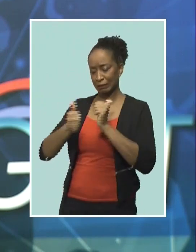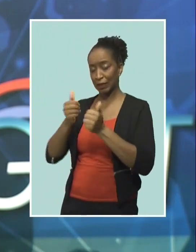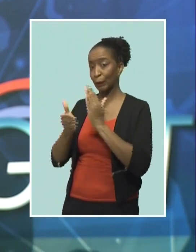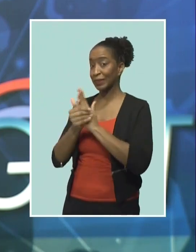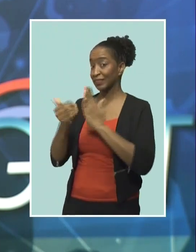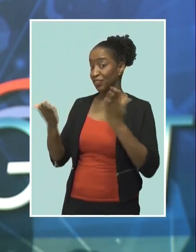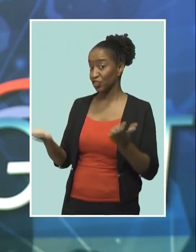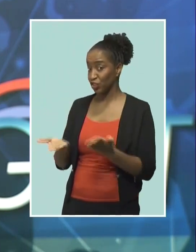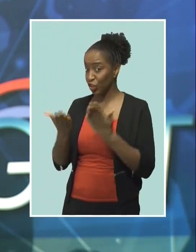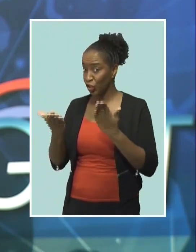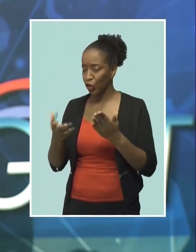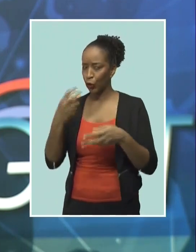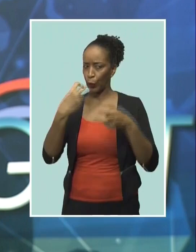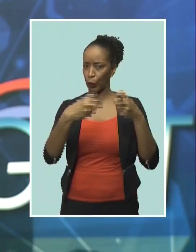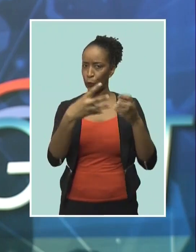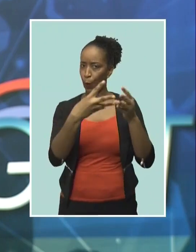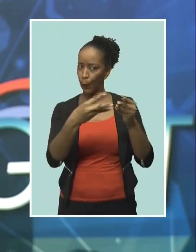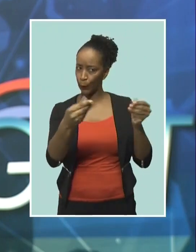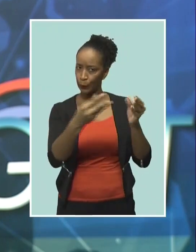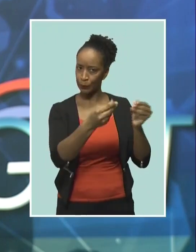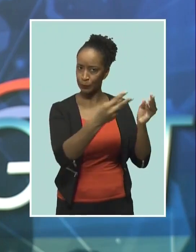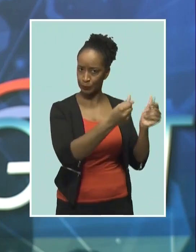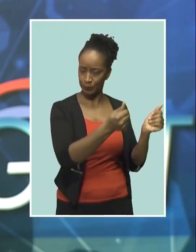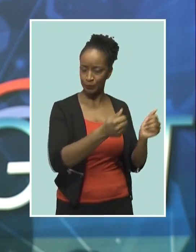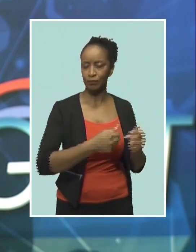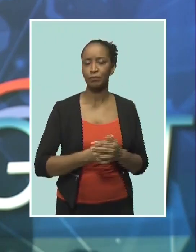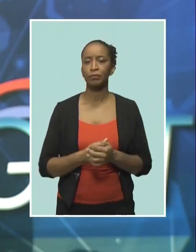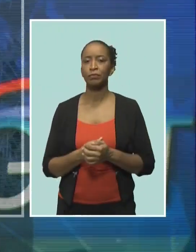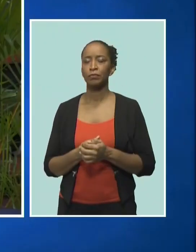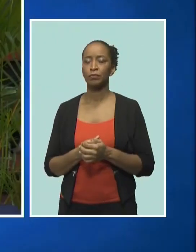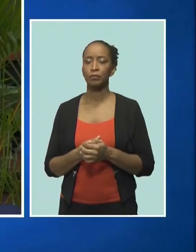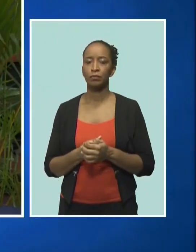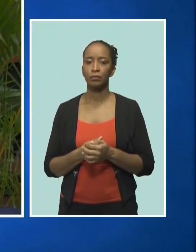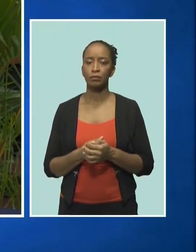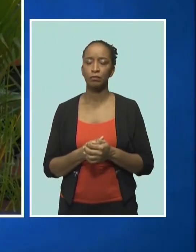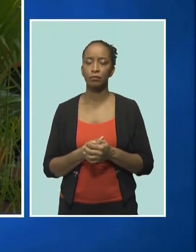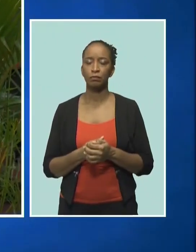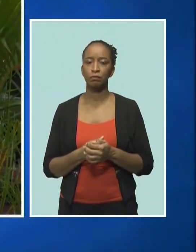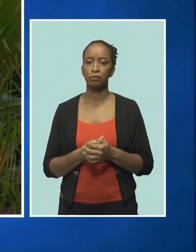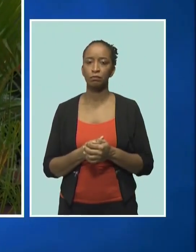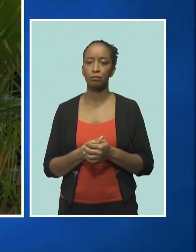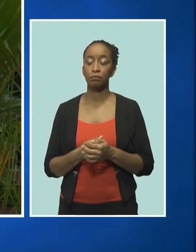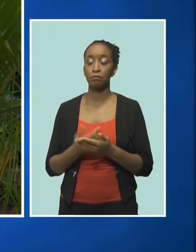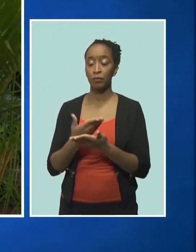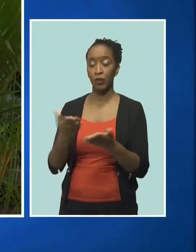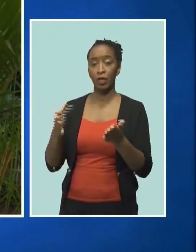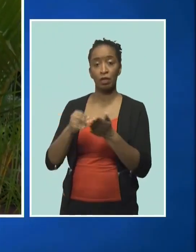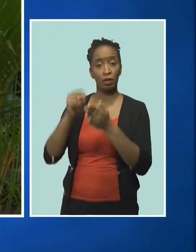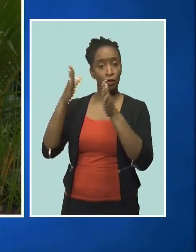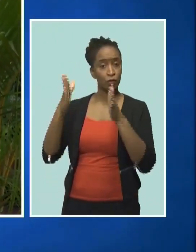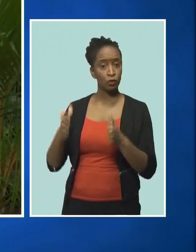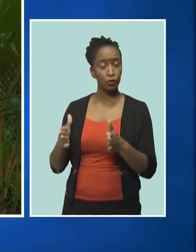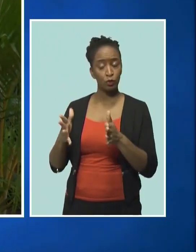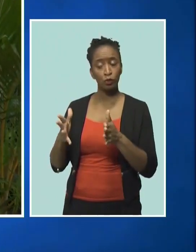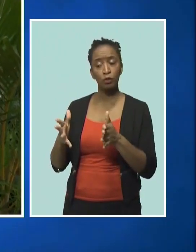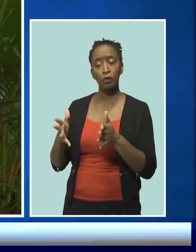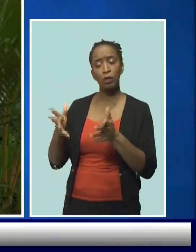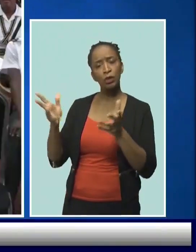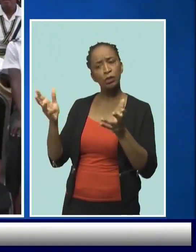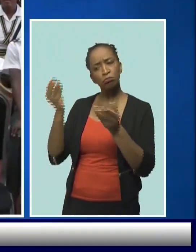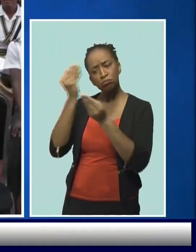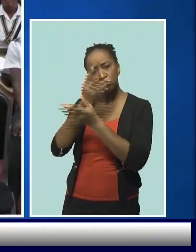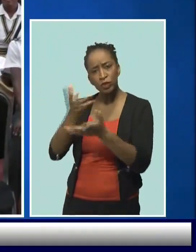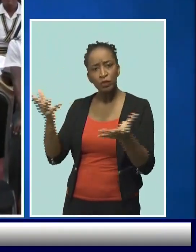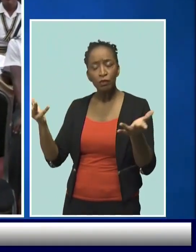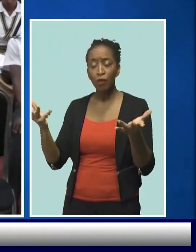Prize-giving ceremony. Again, Rachel Agard reports. The students have been told they live in a world that's constantly evolving, and